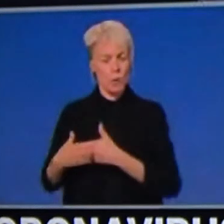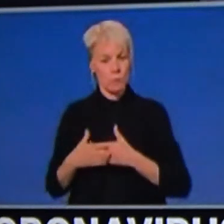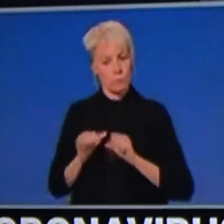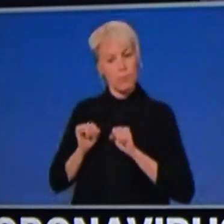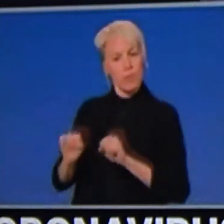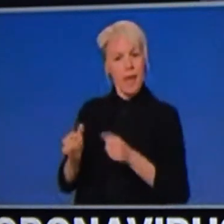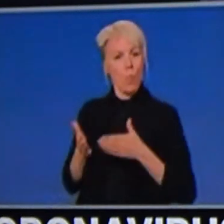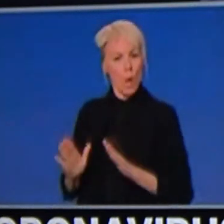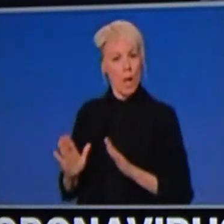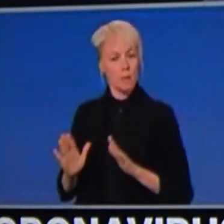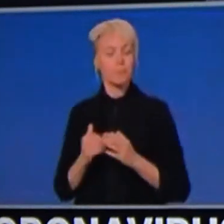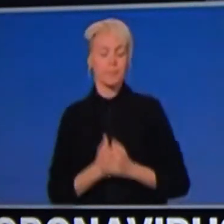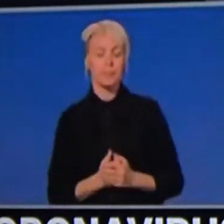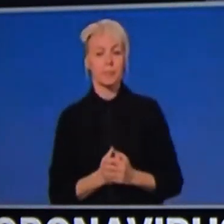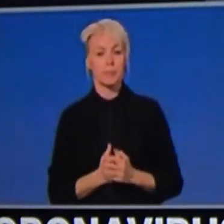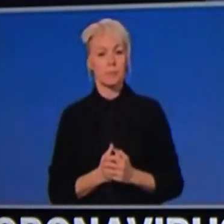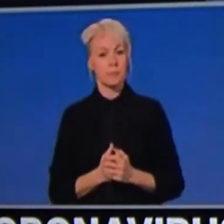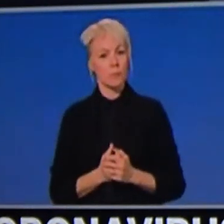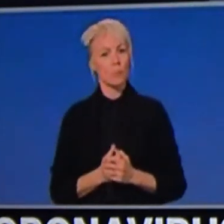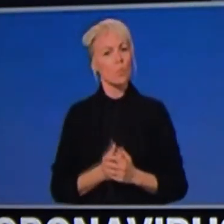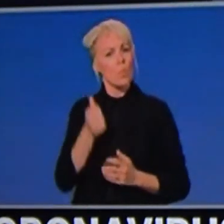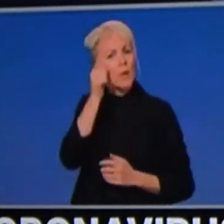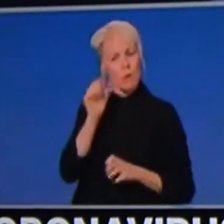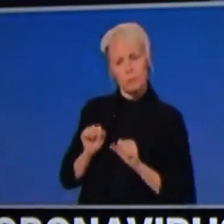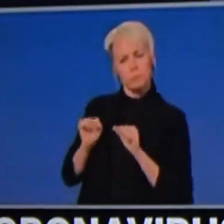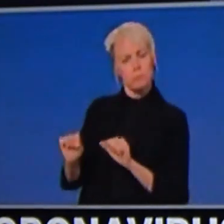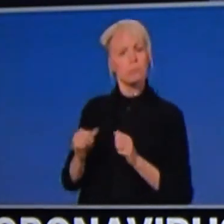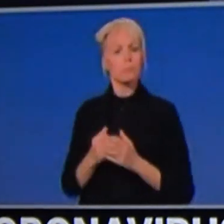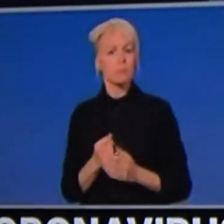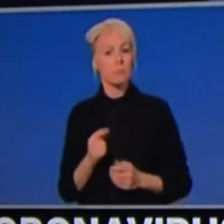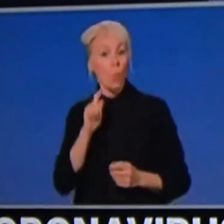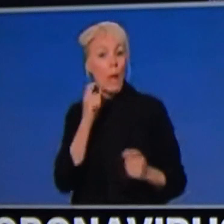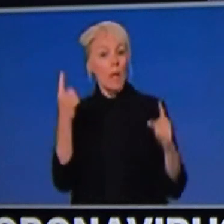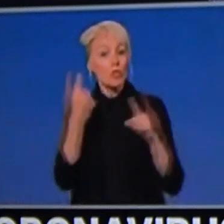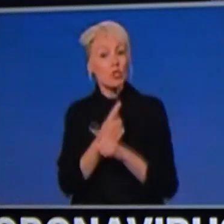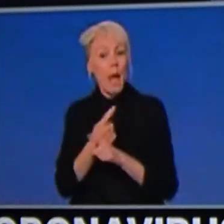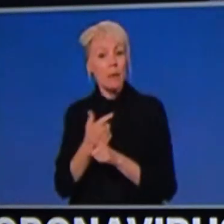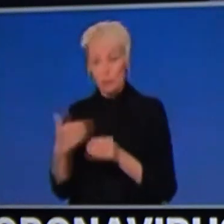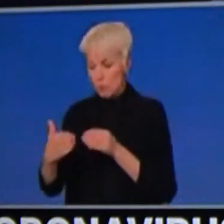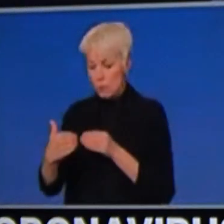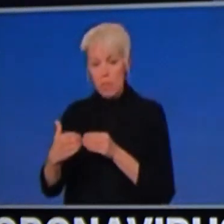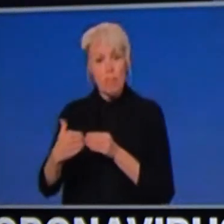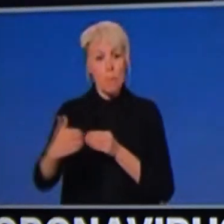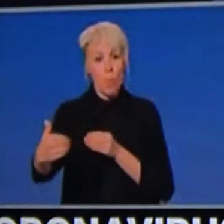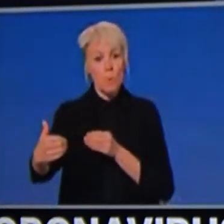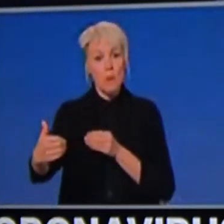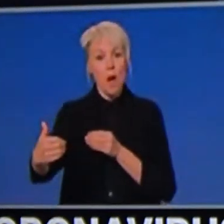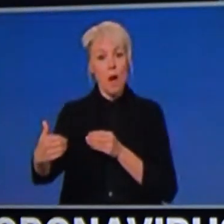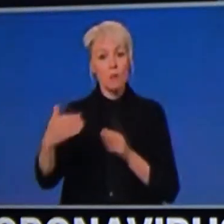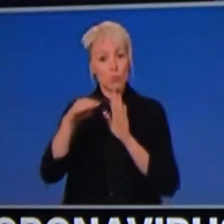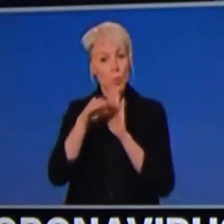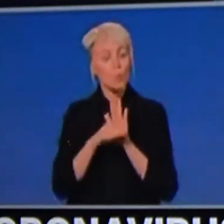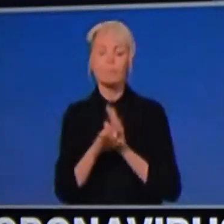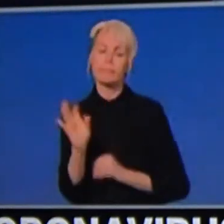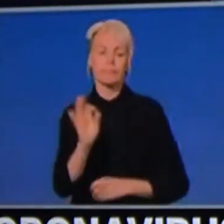so we're aware of that, but we're not at present contemplating any border changes at the moment. We'll obviously work closely with New Zealand. We have all